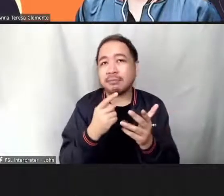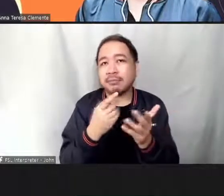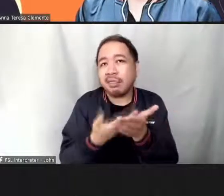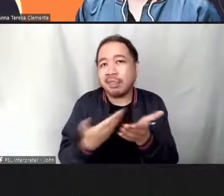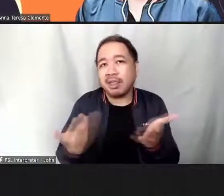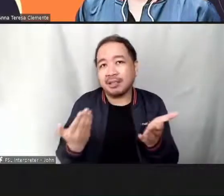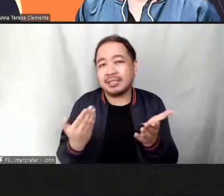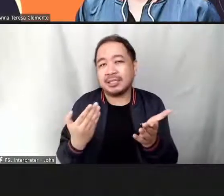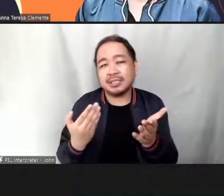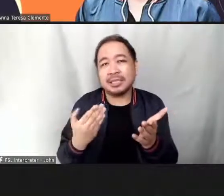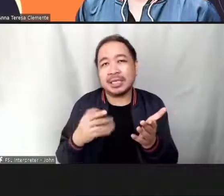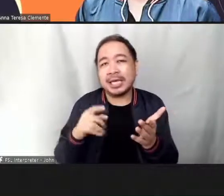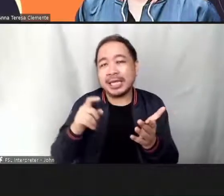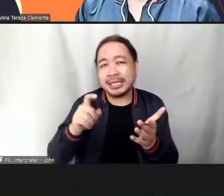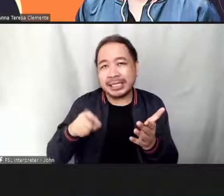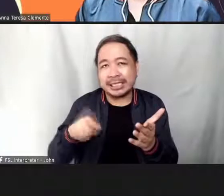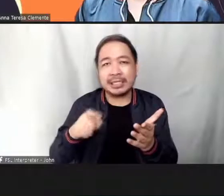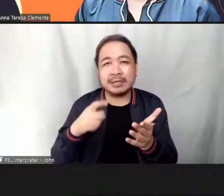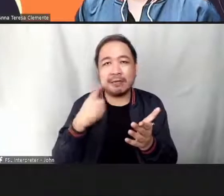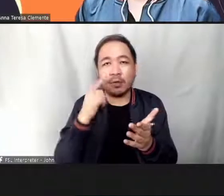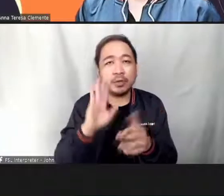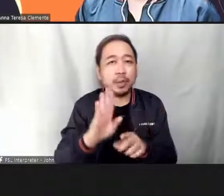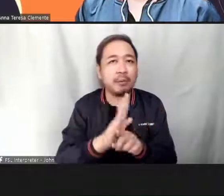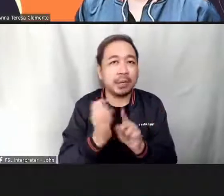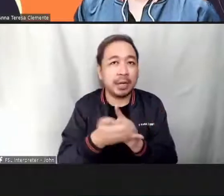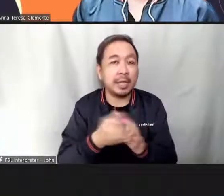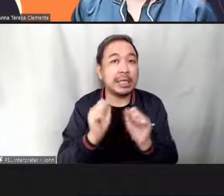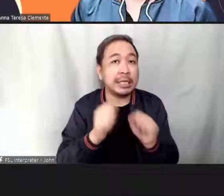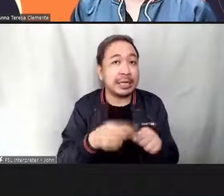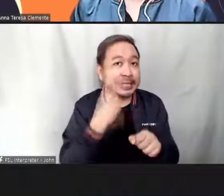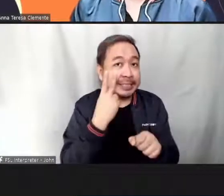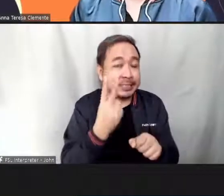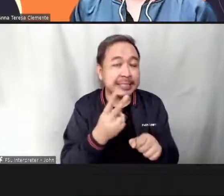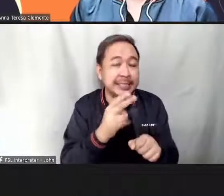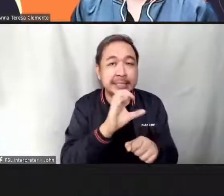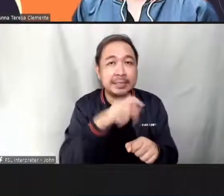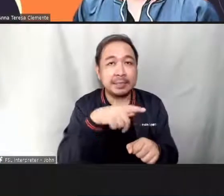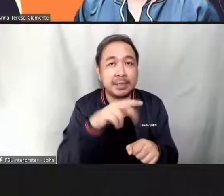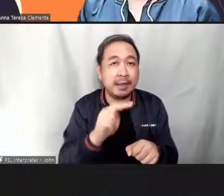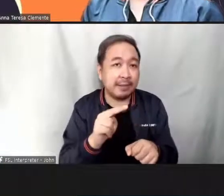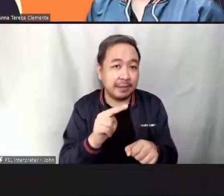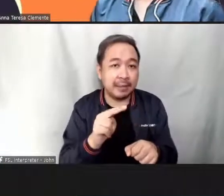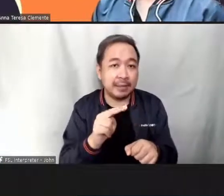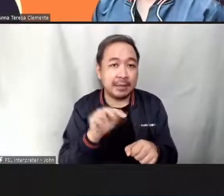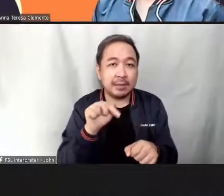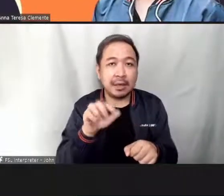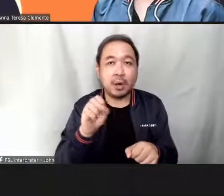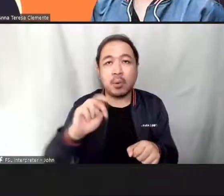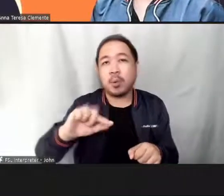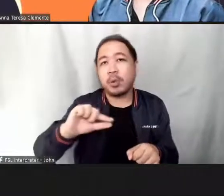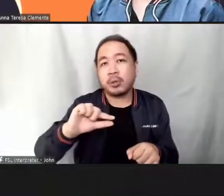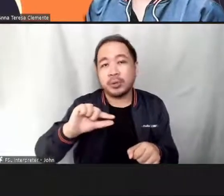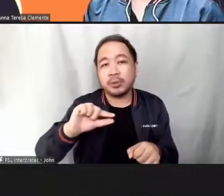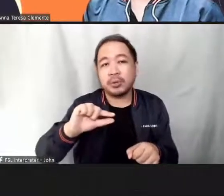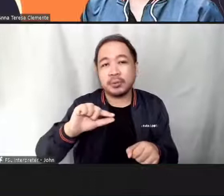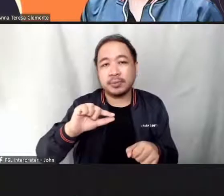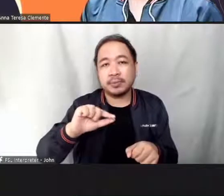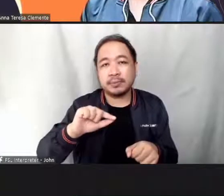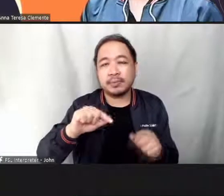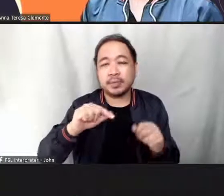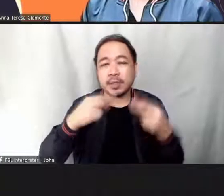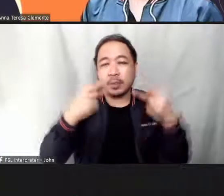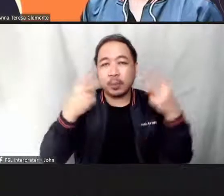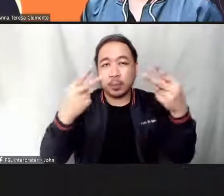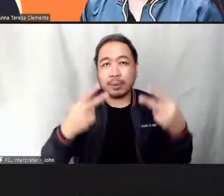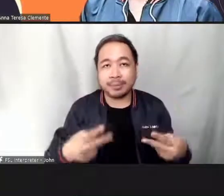your barangay. So you can visit po our Child Protection Network .org po na page po